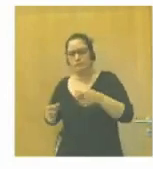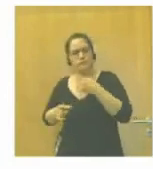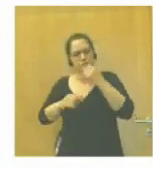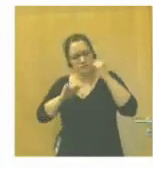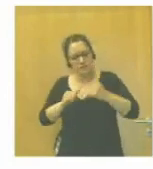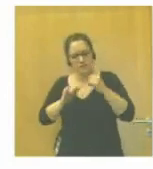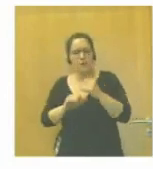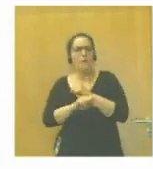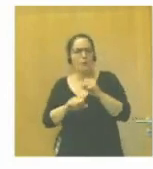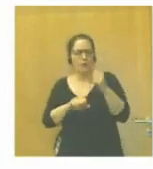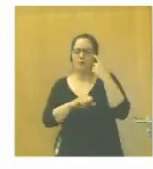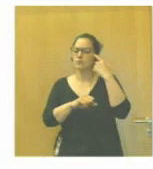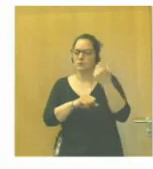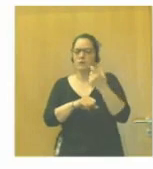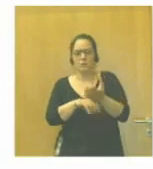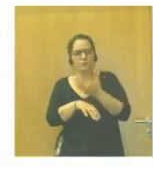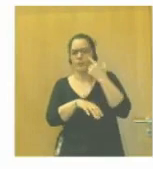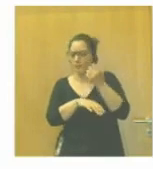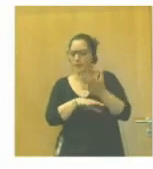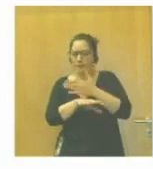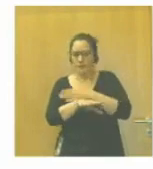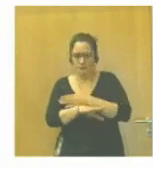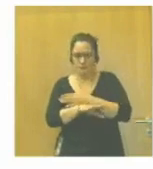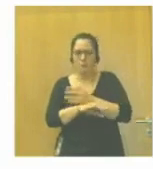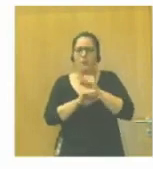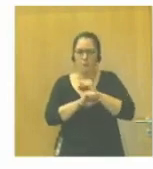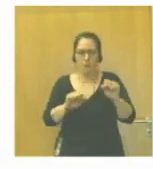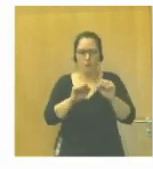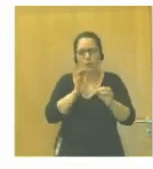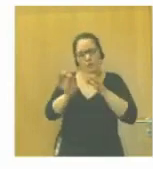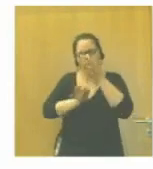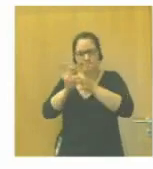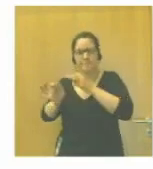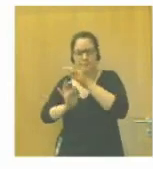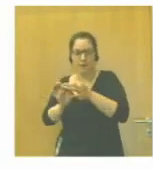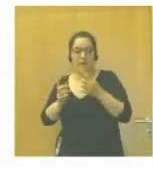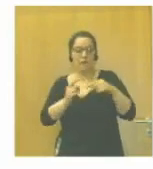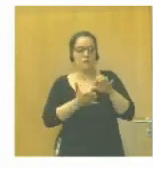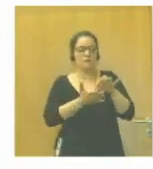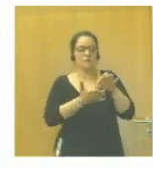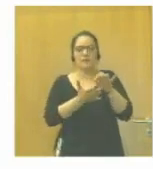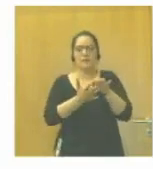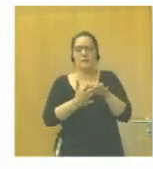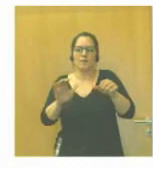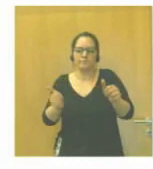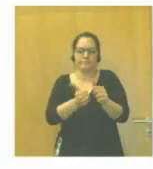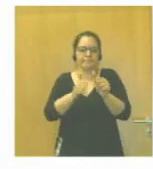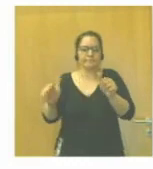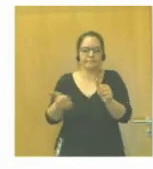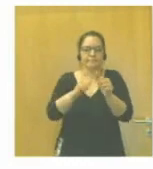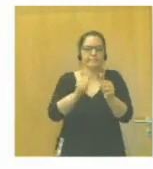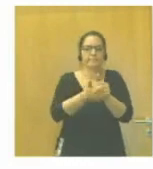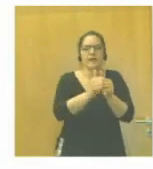will really ensure that the healthcare system achieves the goals that it wants to do. Healthcare systems have to believe that keeping their